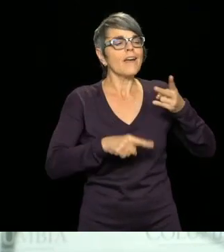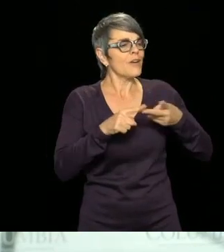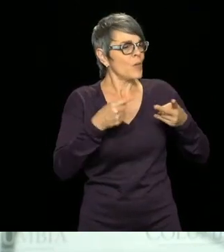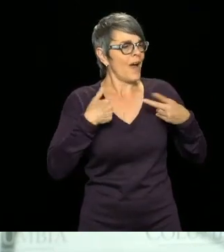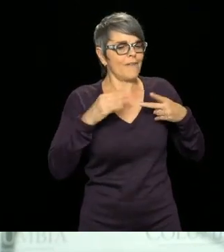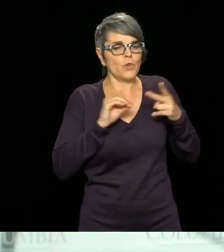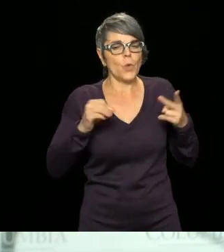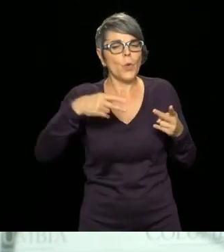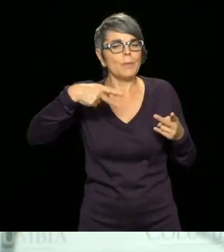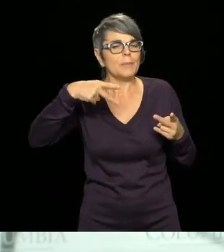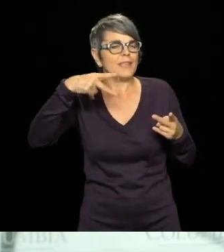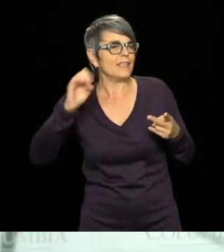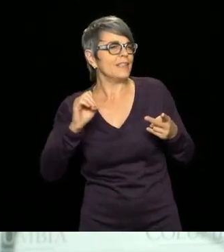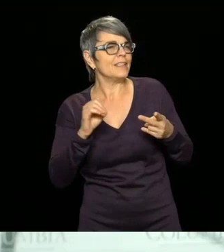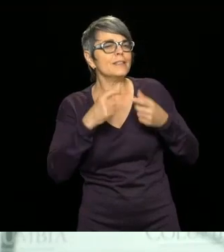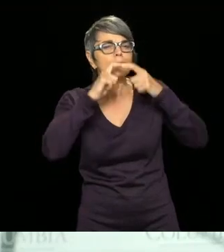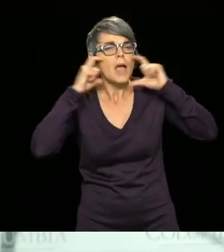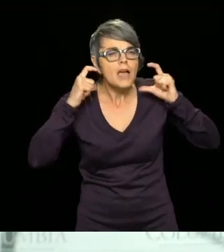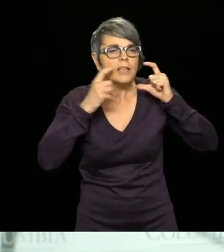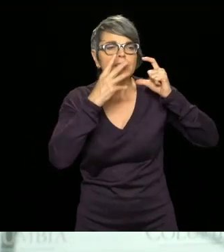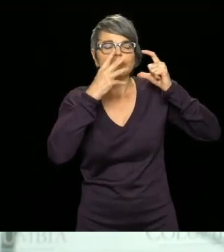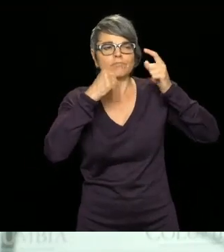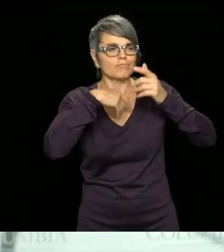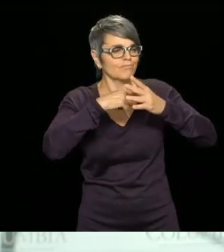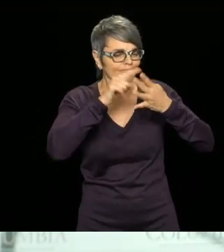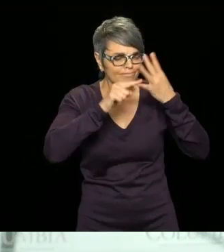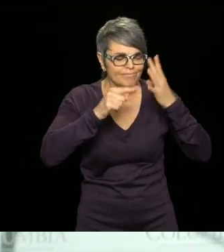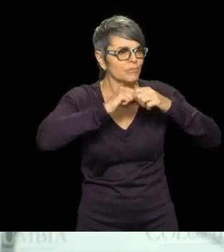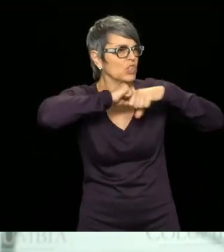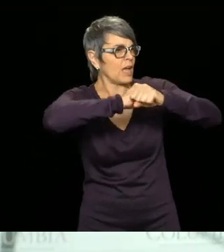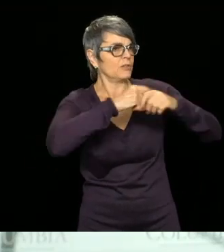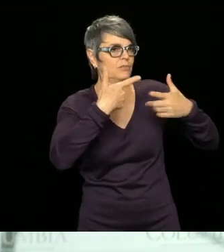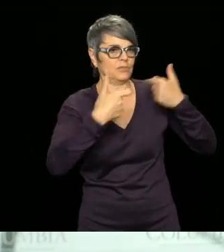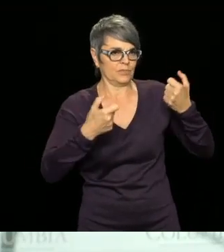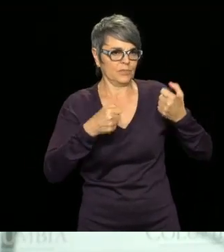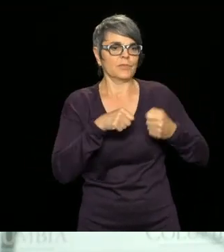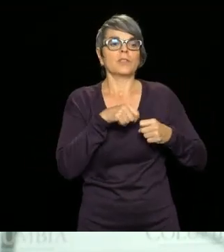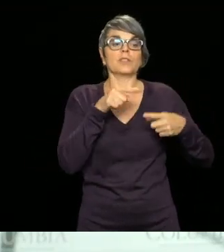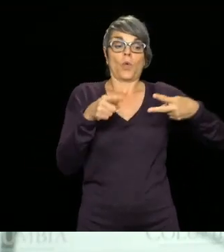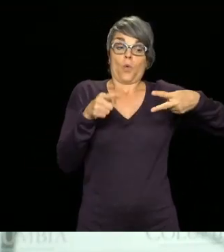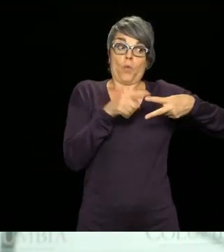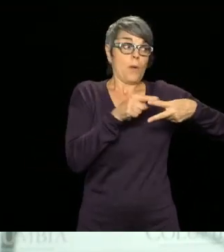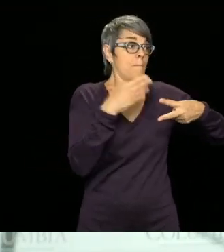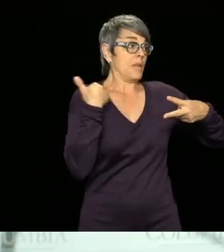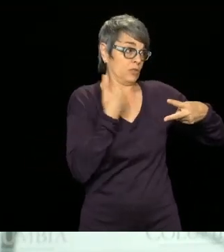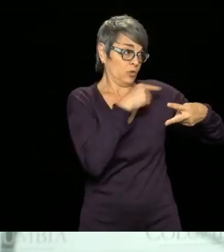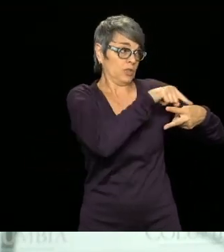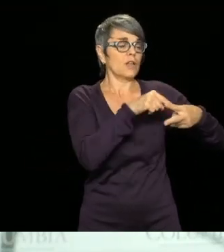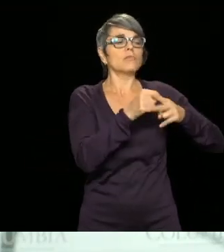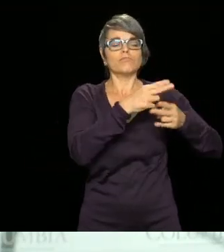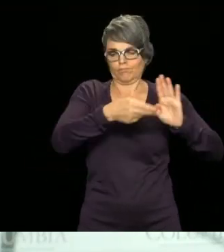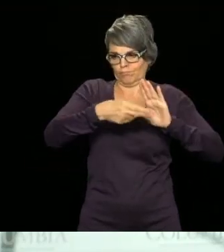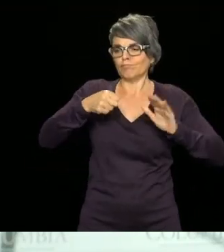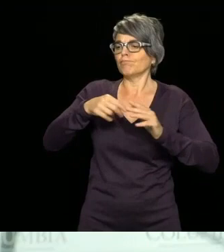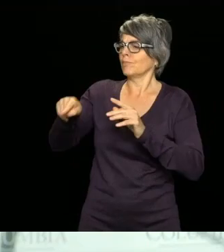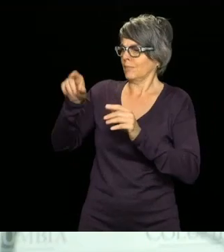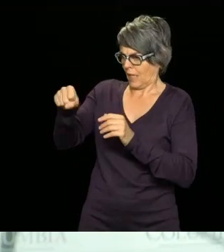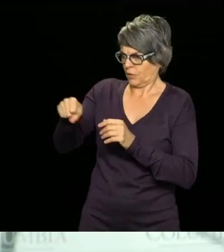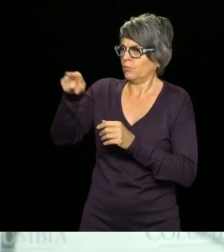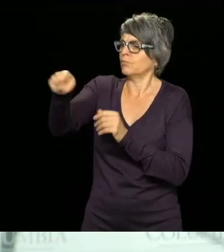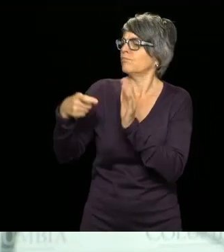as essential services. So he solved that one. The next problem was the PPE. And so we sought out to try to access